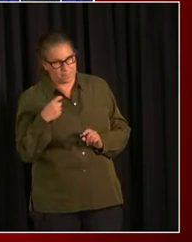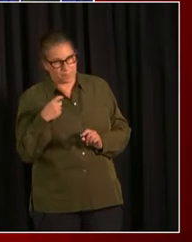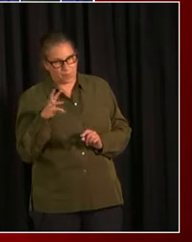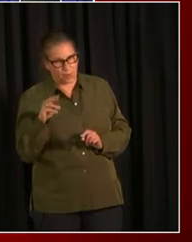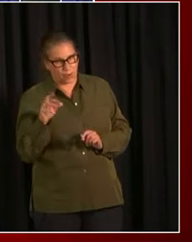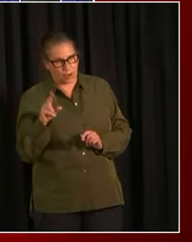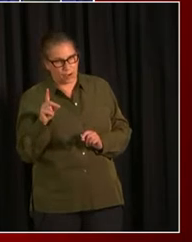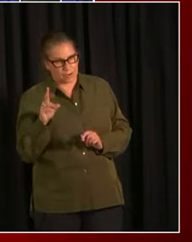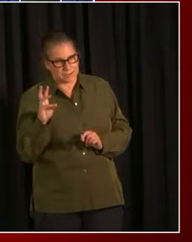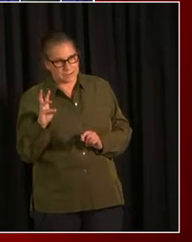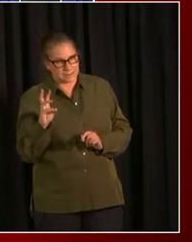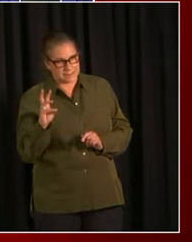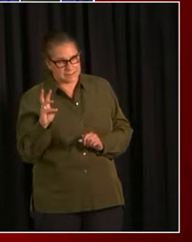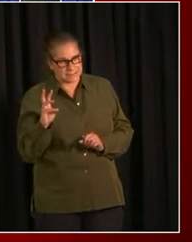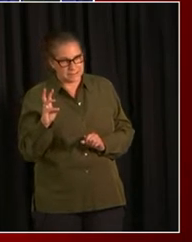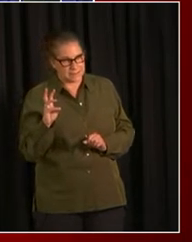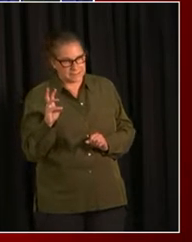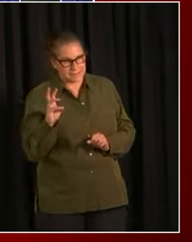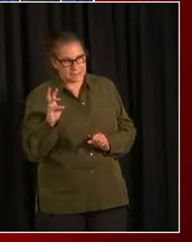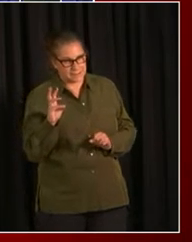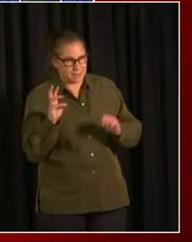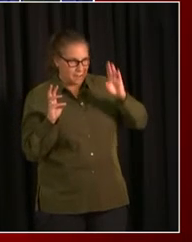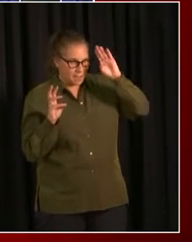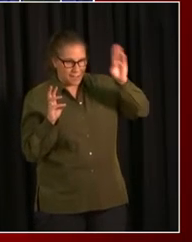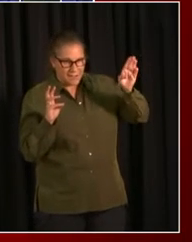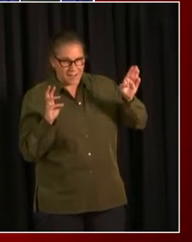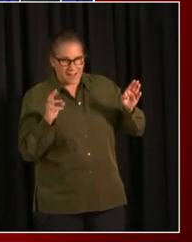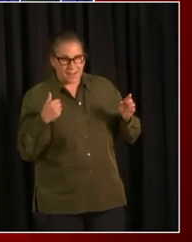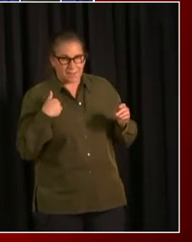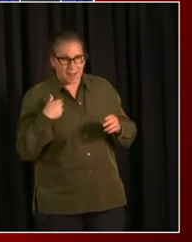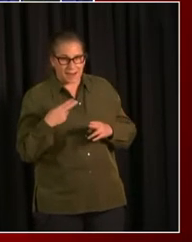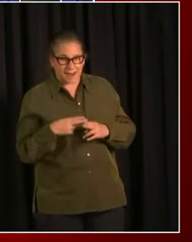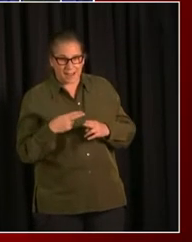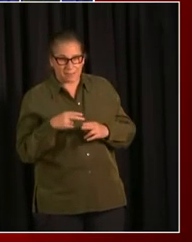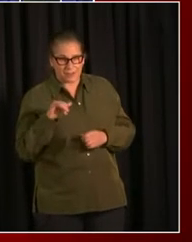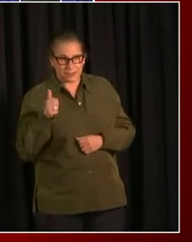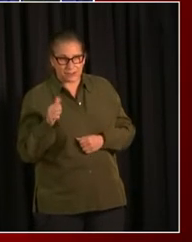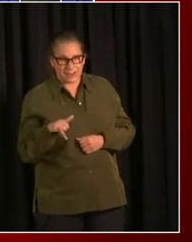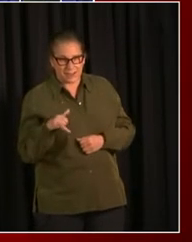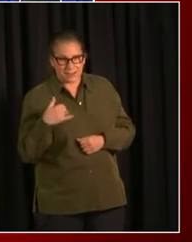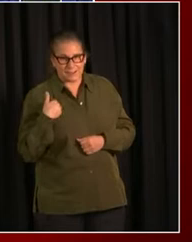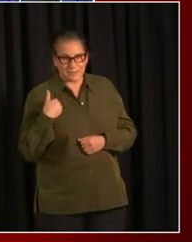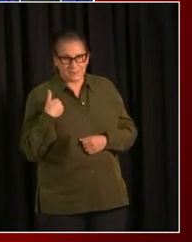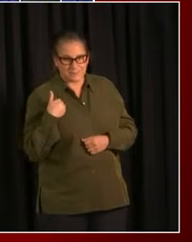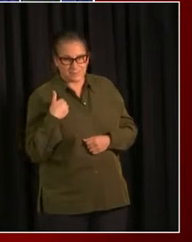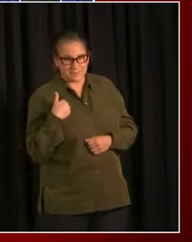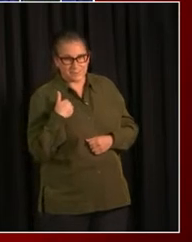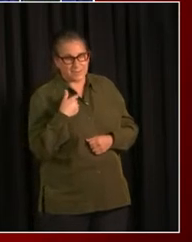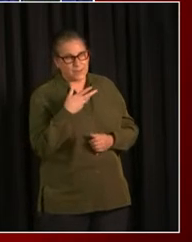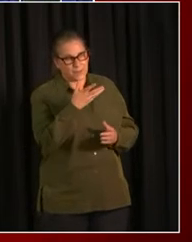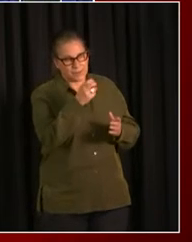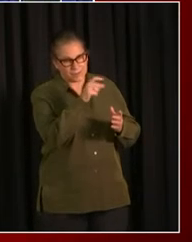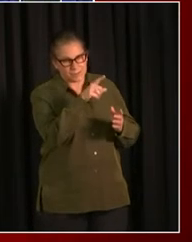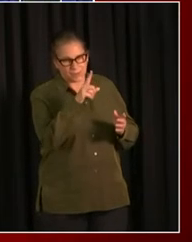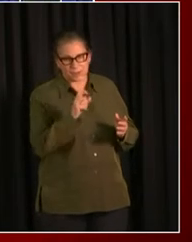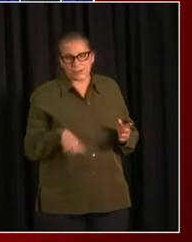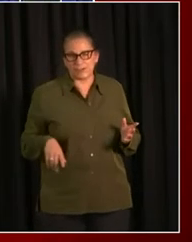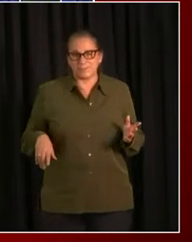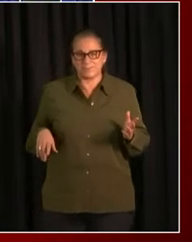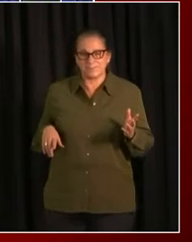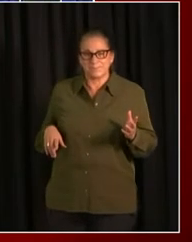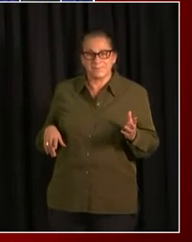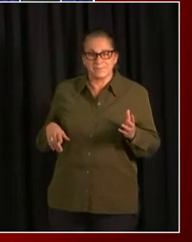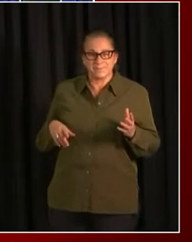you for taking my call. My call was because of the length of that we've been in Phase 2 and entering the